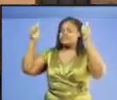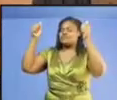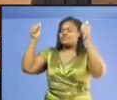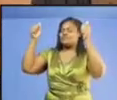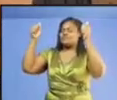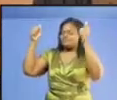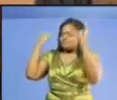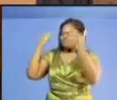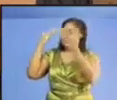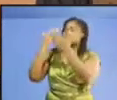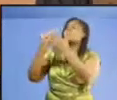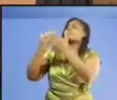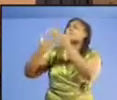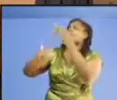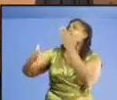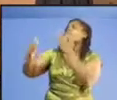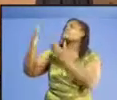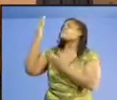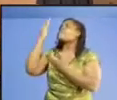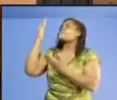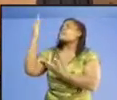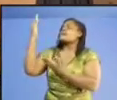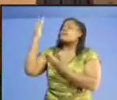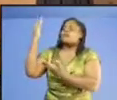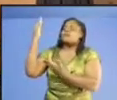goodness of